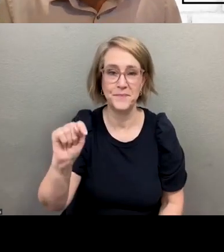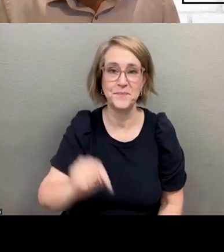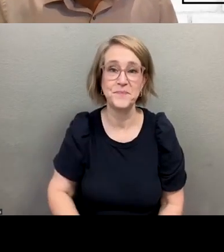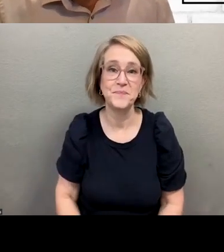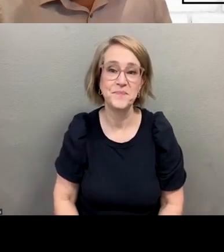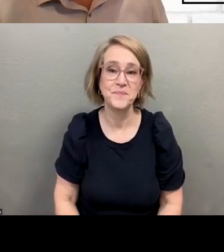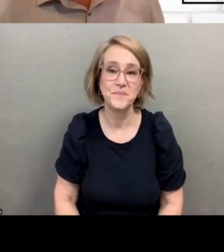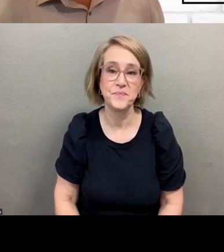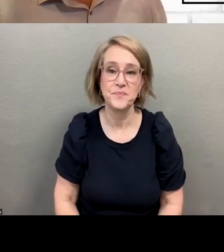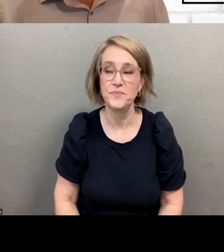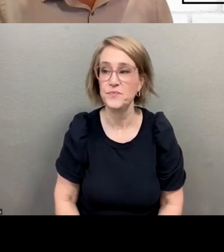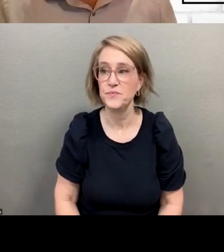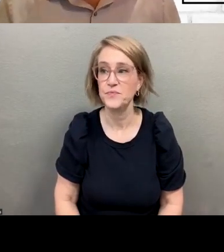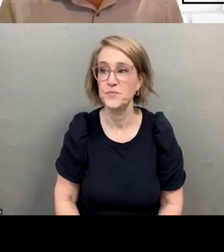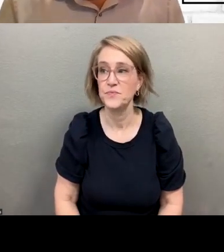slide, please.